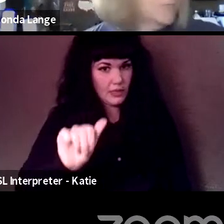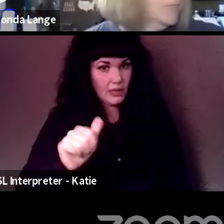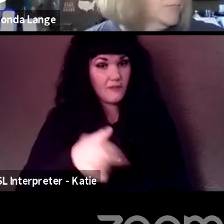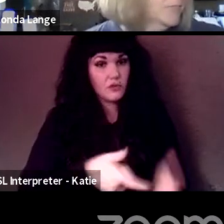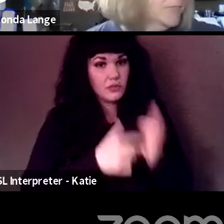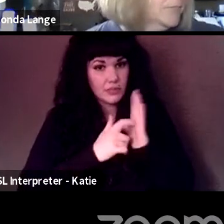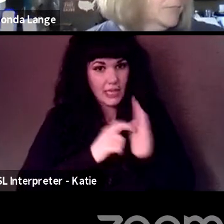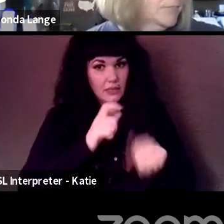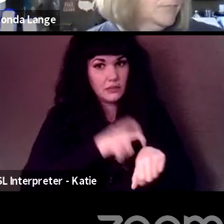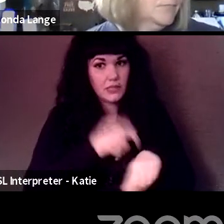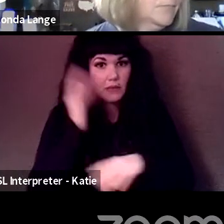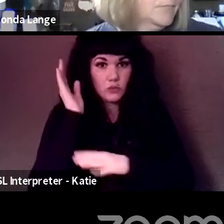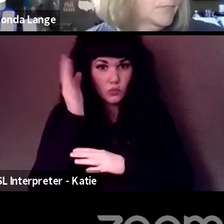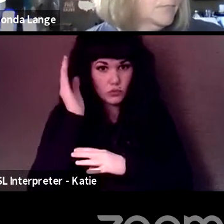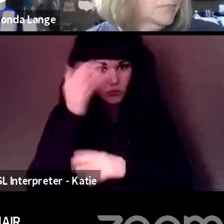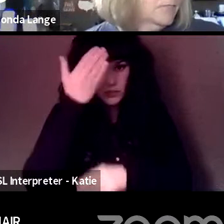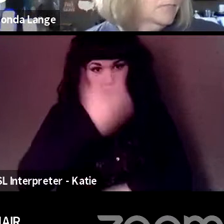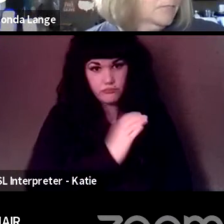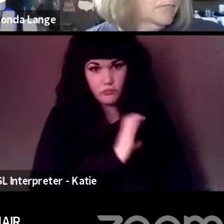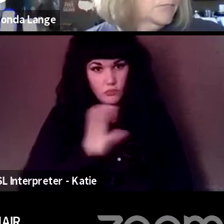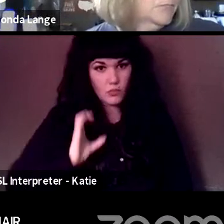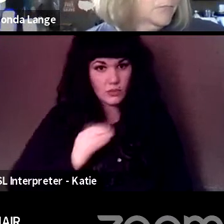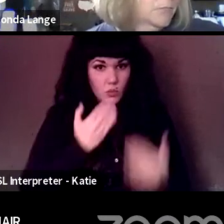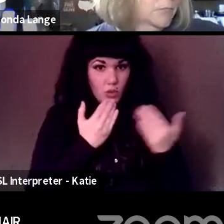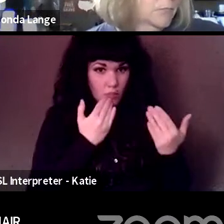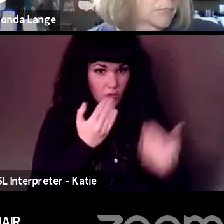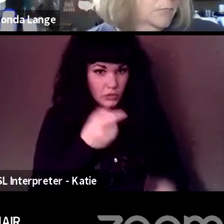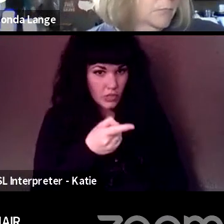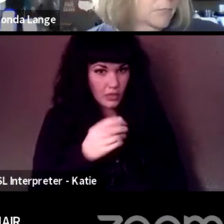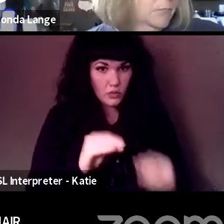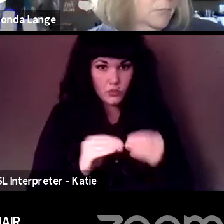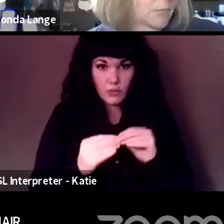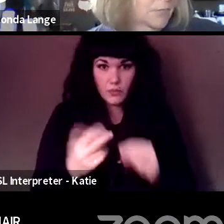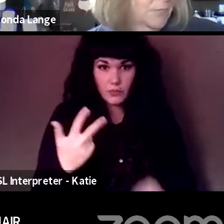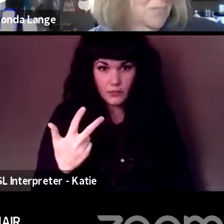address the commission. We appreciate you. 3.